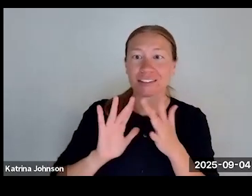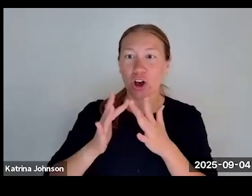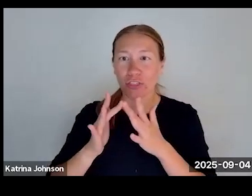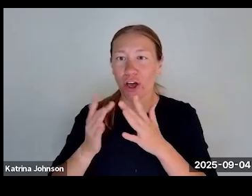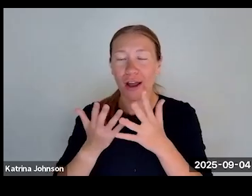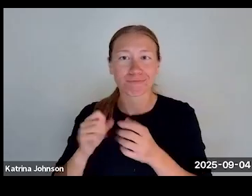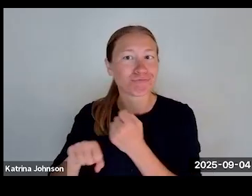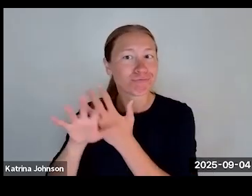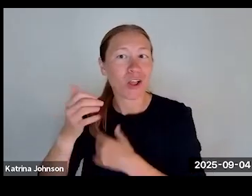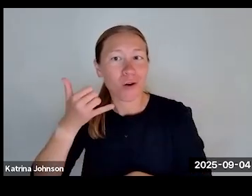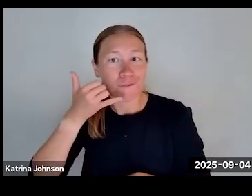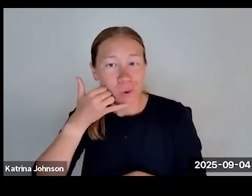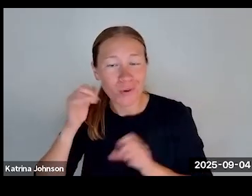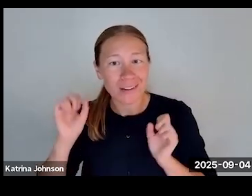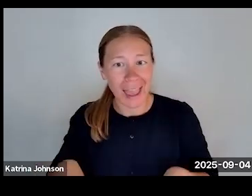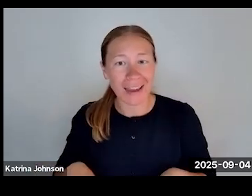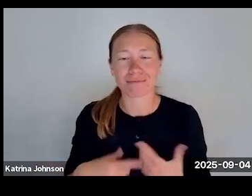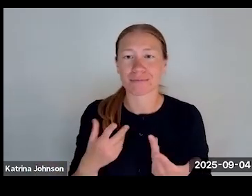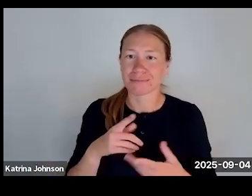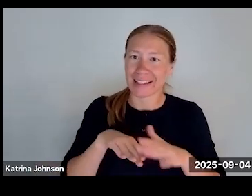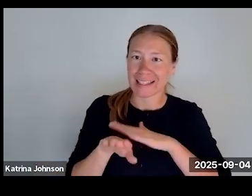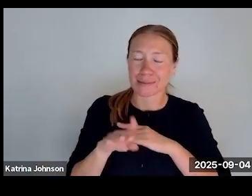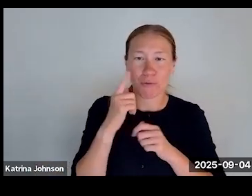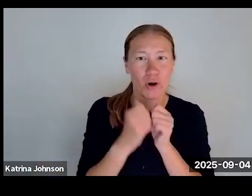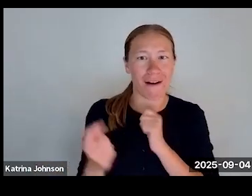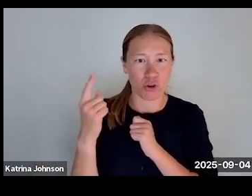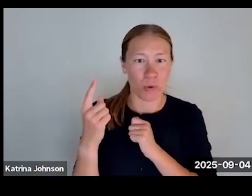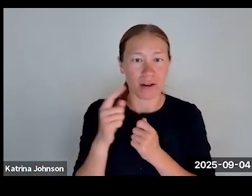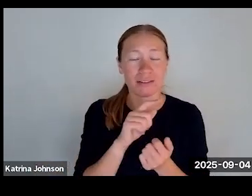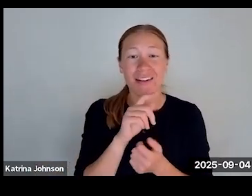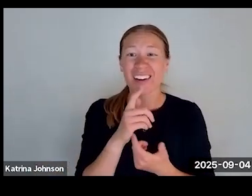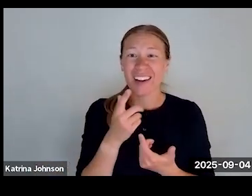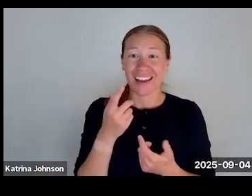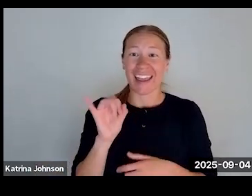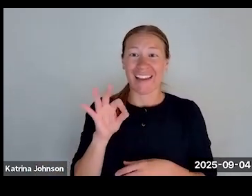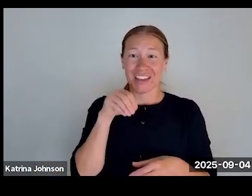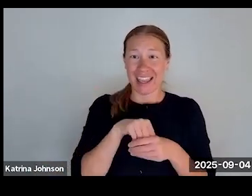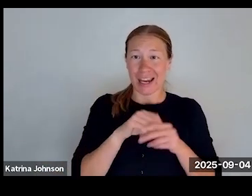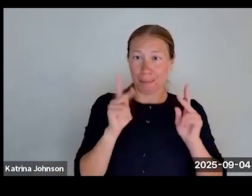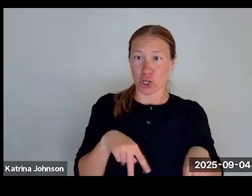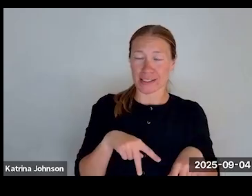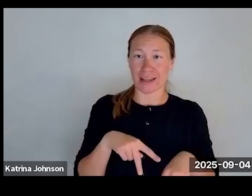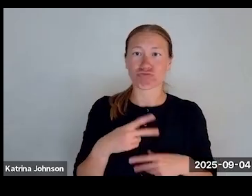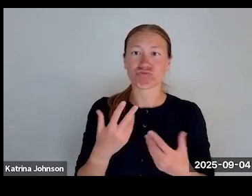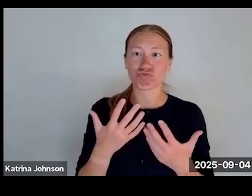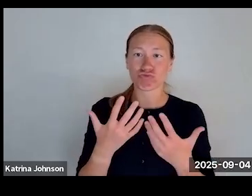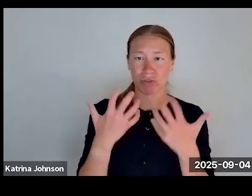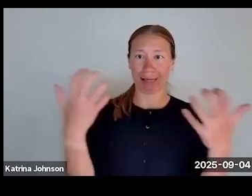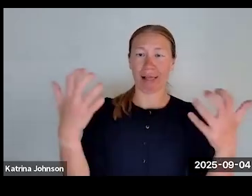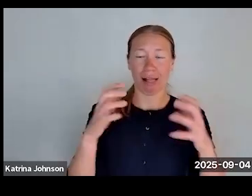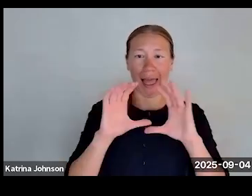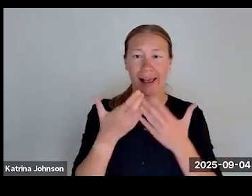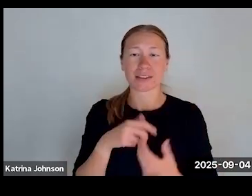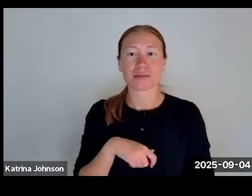be sure it's accessible to everyone. In person, face the class, speak clearly, and use the microphone again